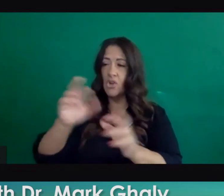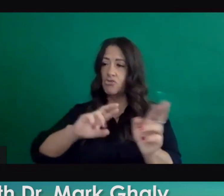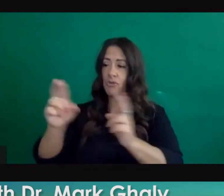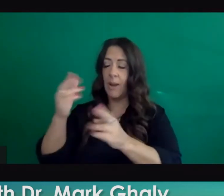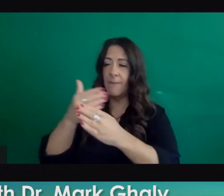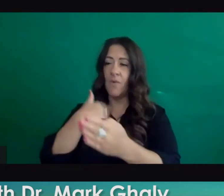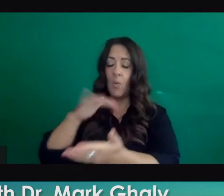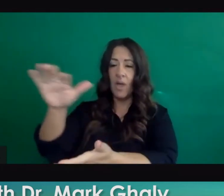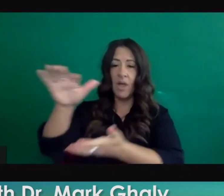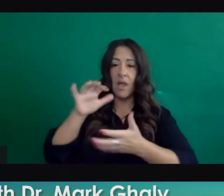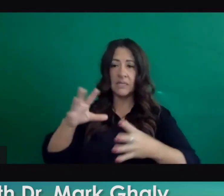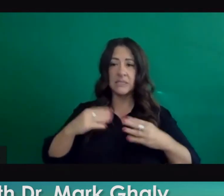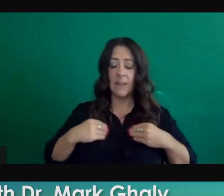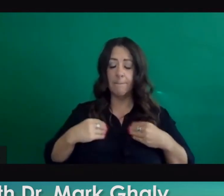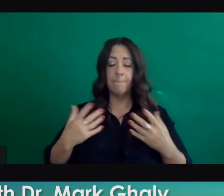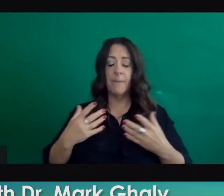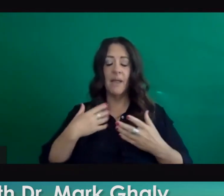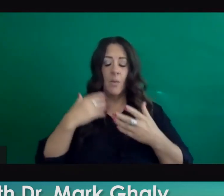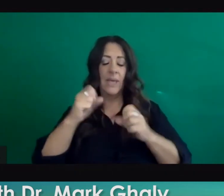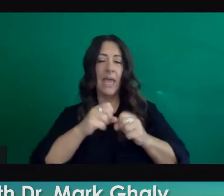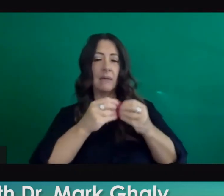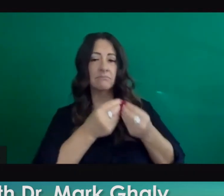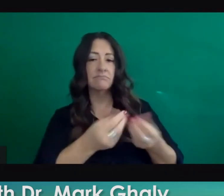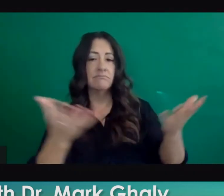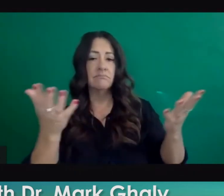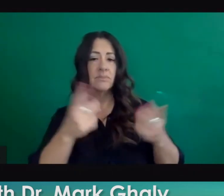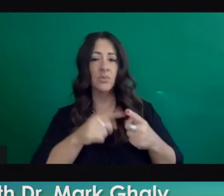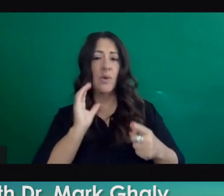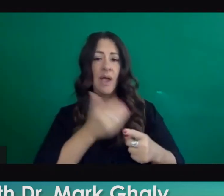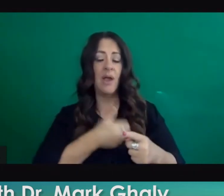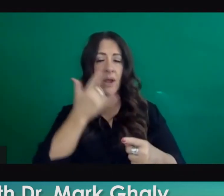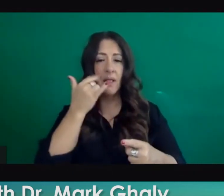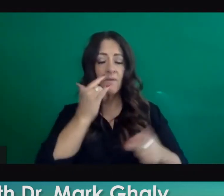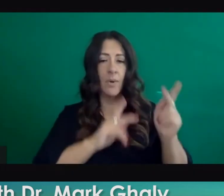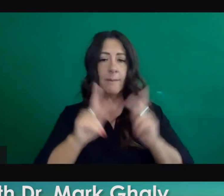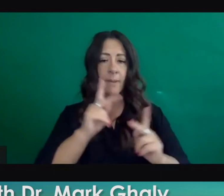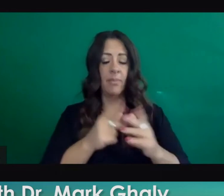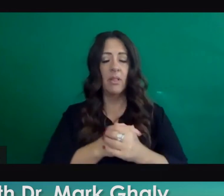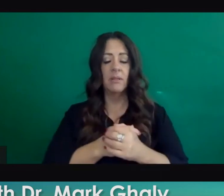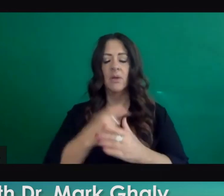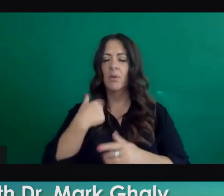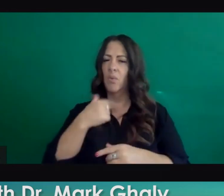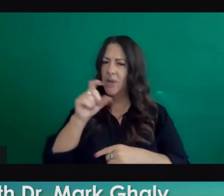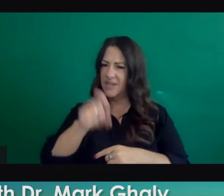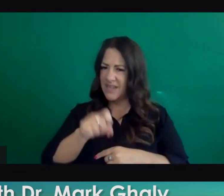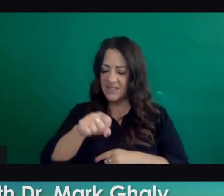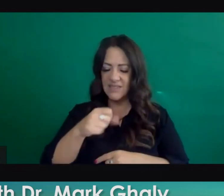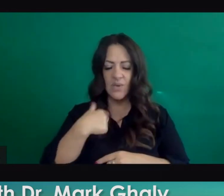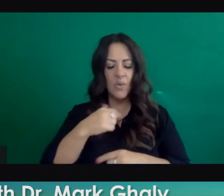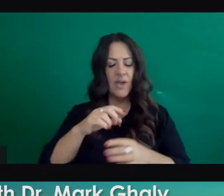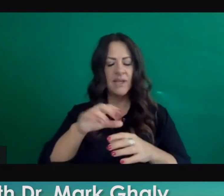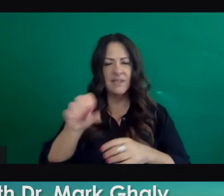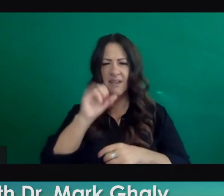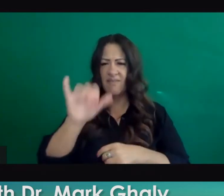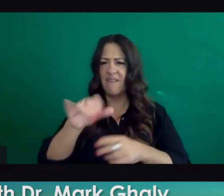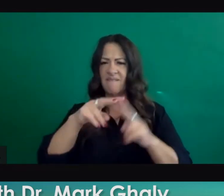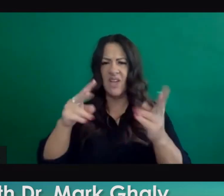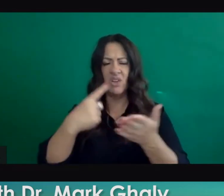California, that we will put it out there. And we take seriously the need to have a thoughtful